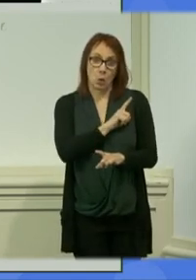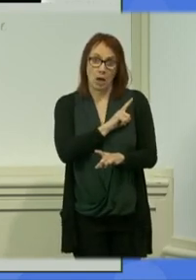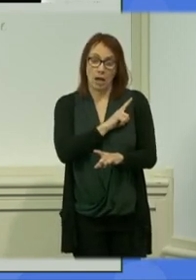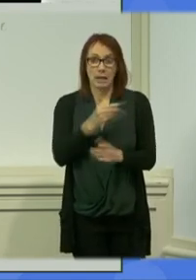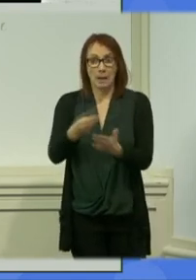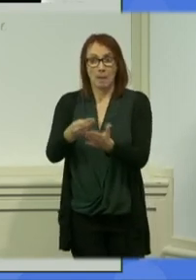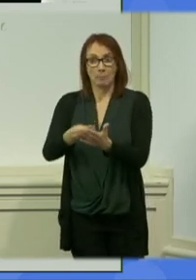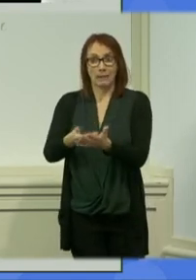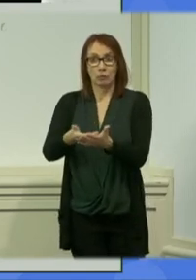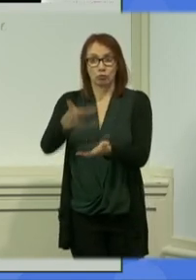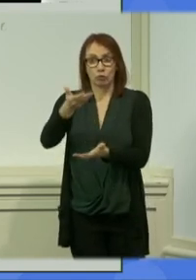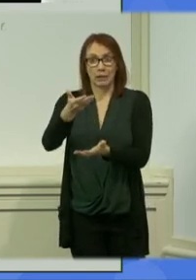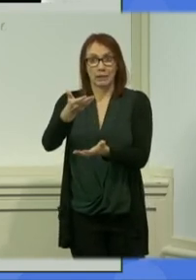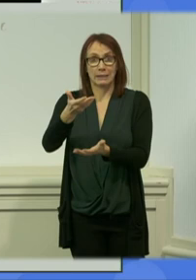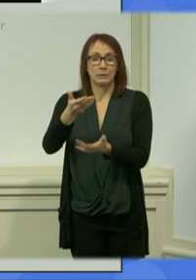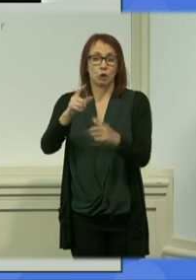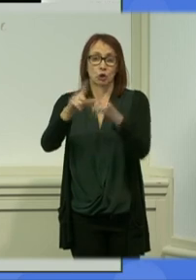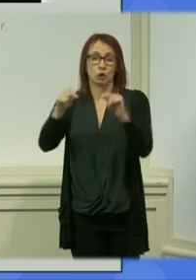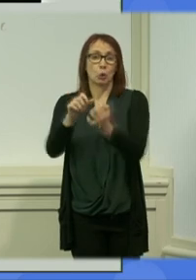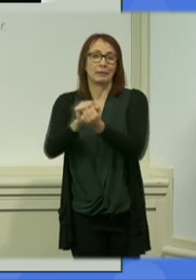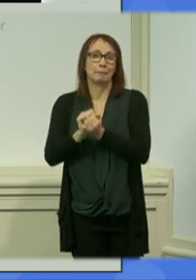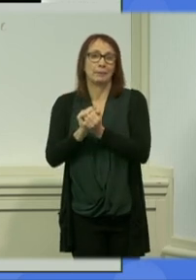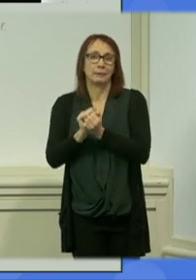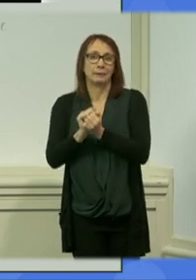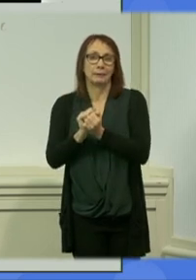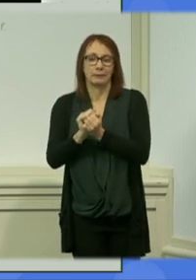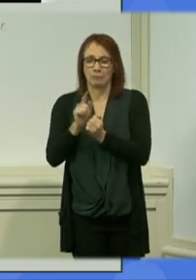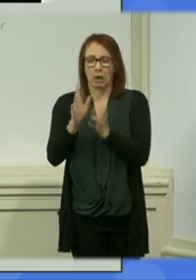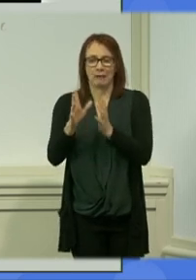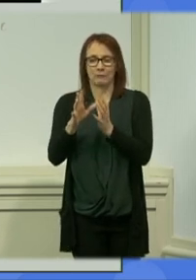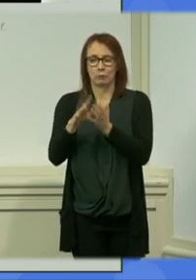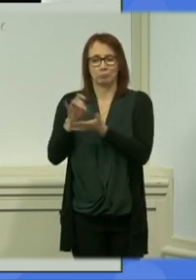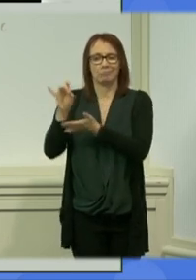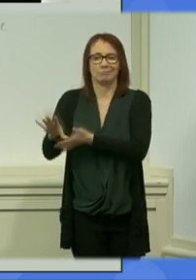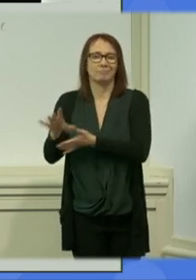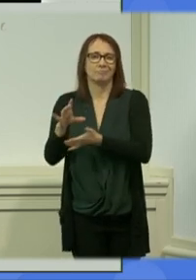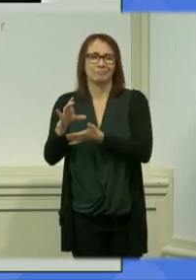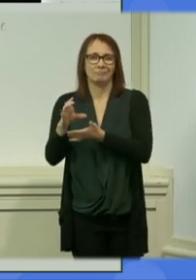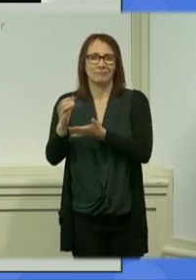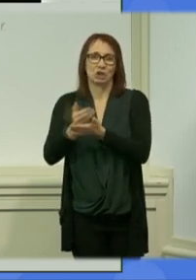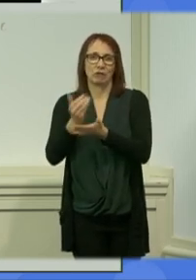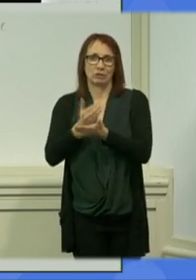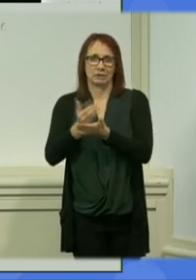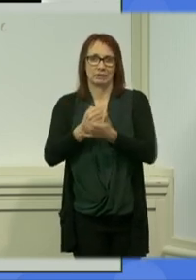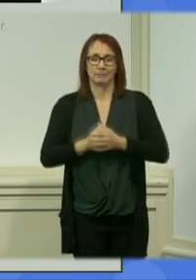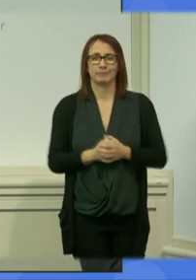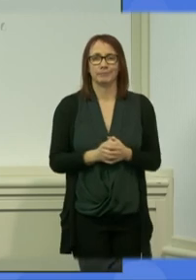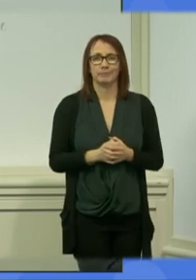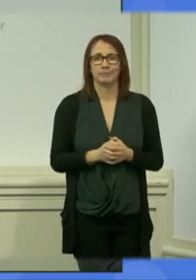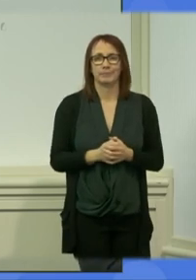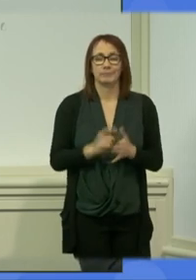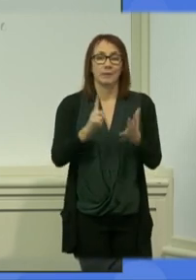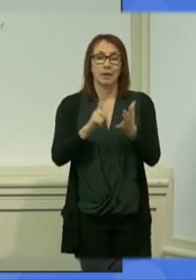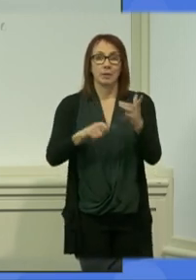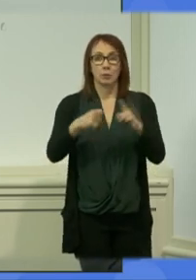this are actually kept by the retailers. They don't go to government, although they generally donate them to charity. The UK government at the moment has said that it's